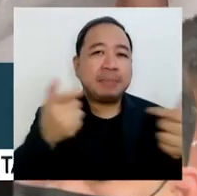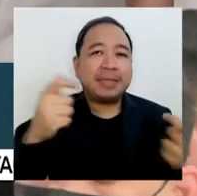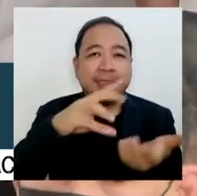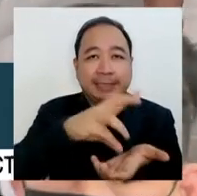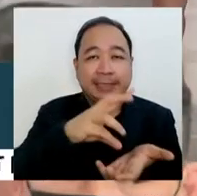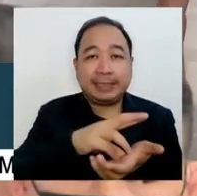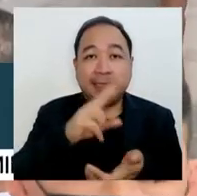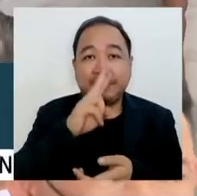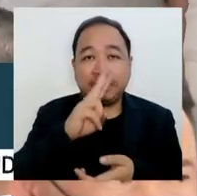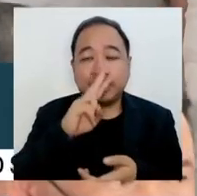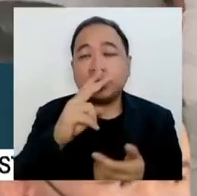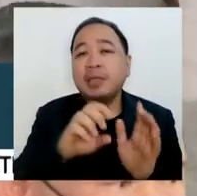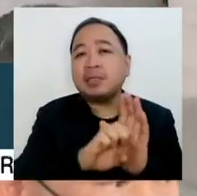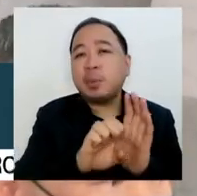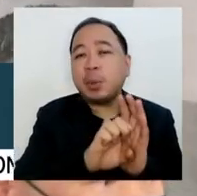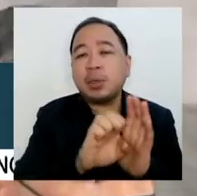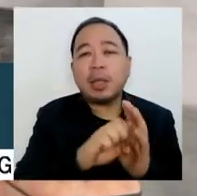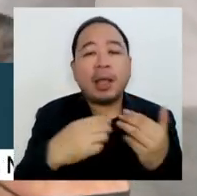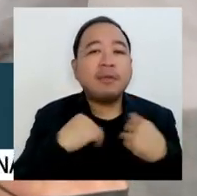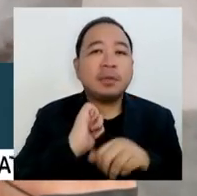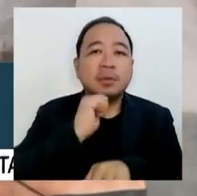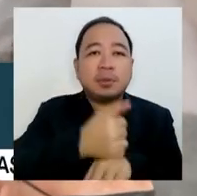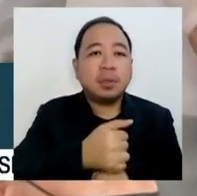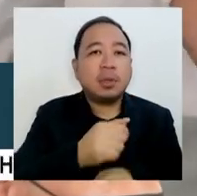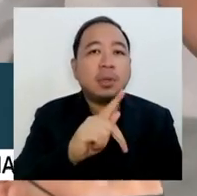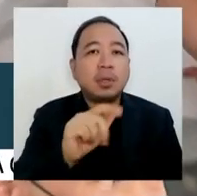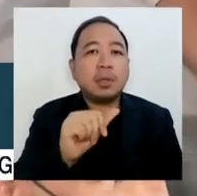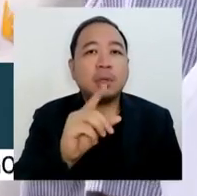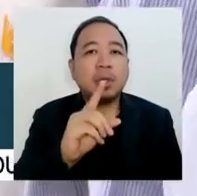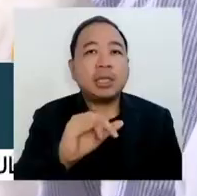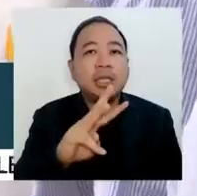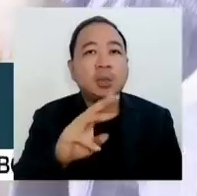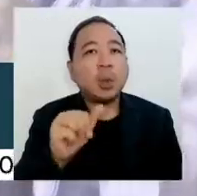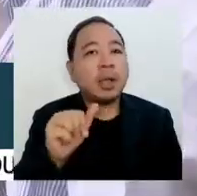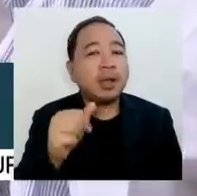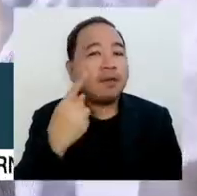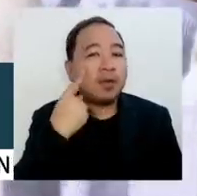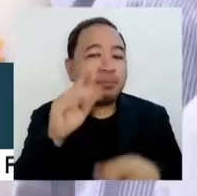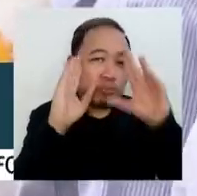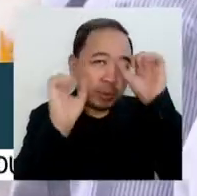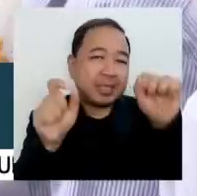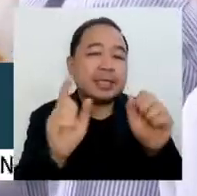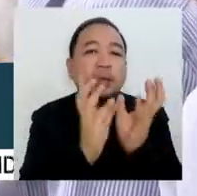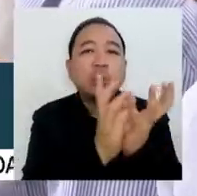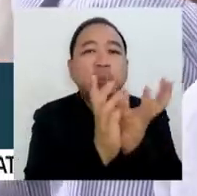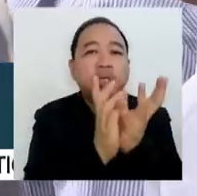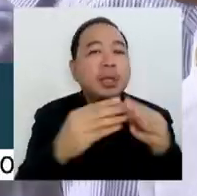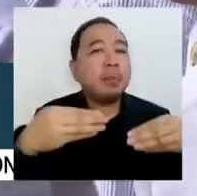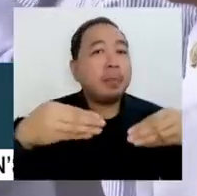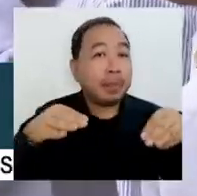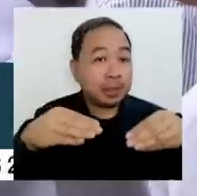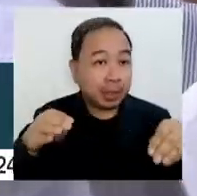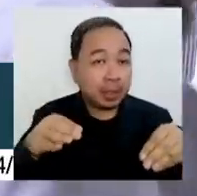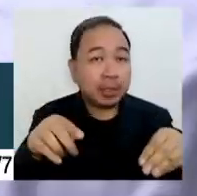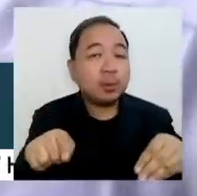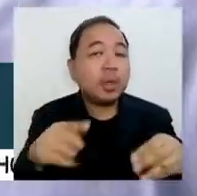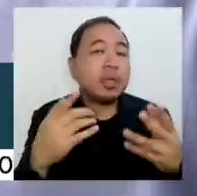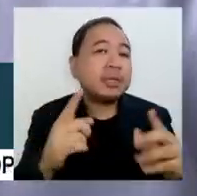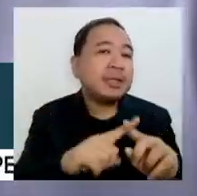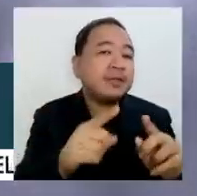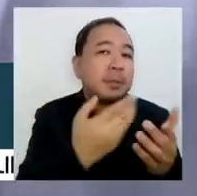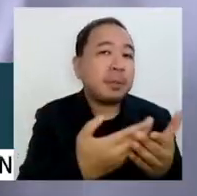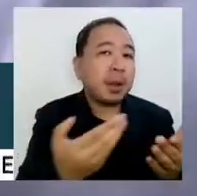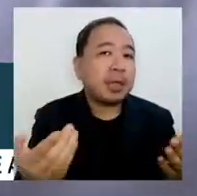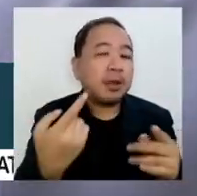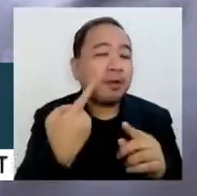projects is the launching of the Kadiwa ng Pangulo, which is a community bazaar wherein products from micro, small, and